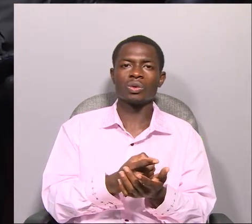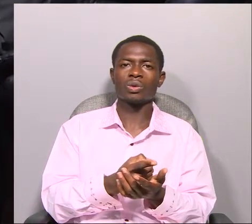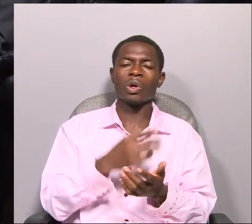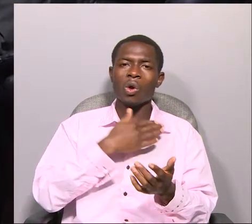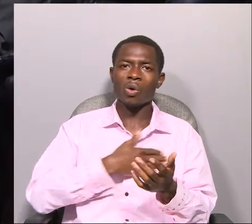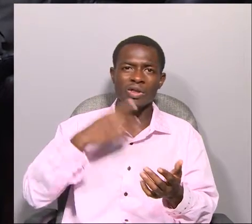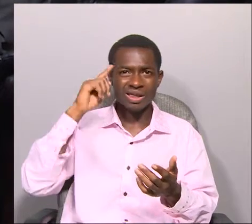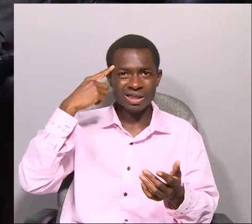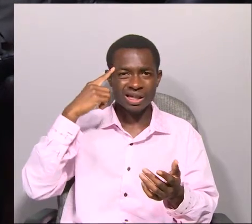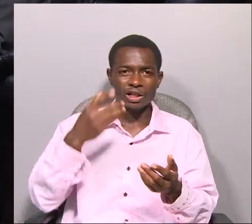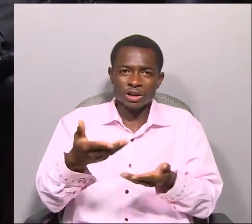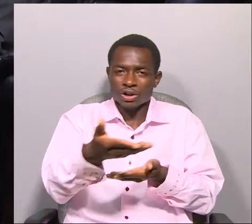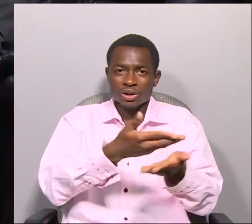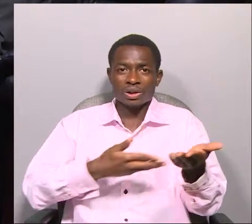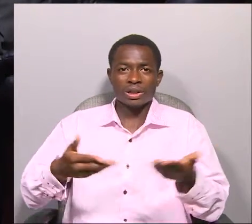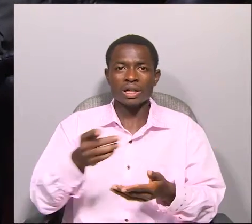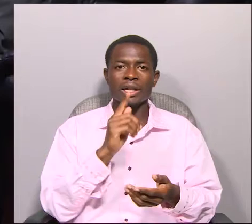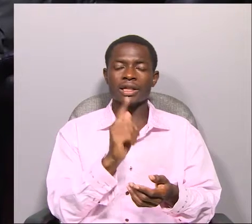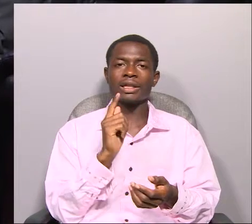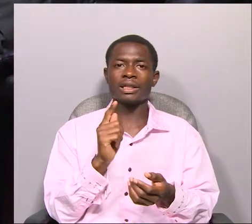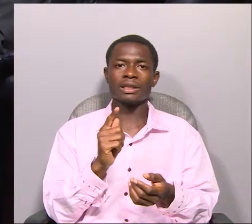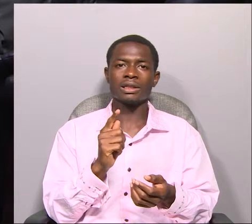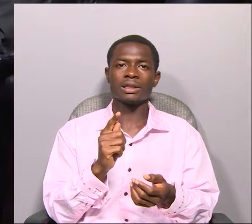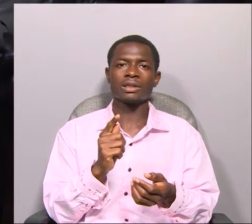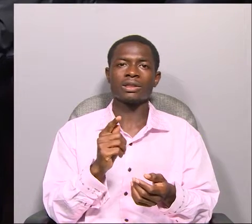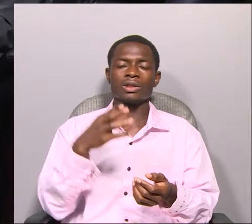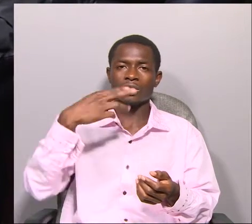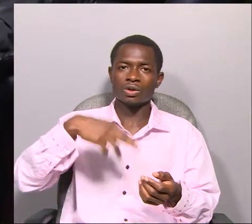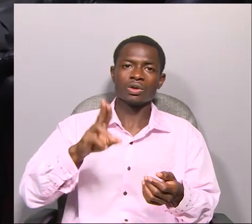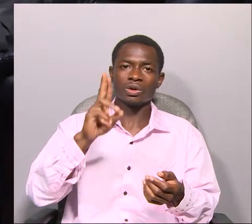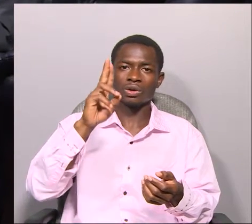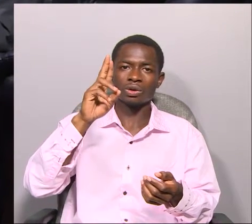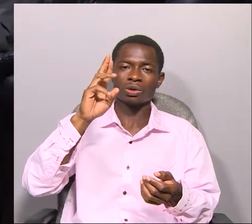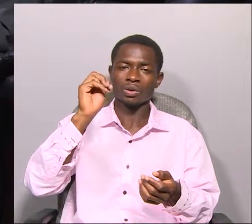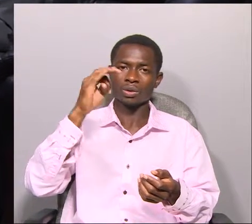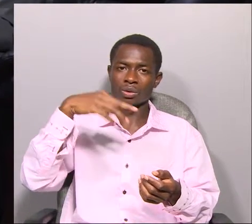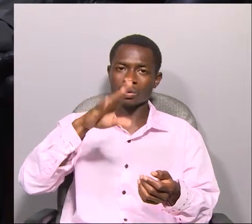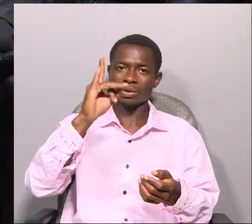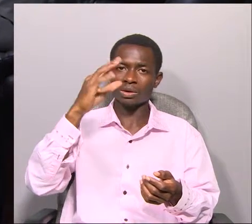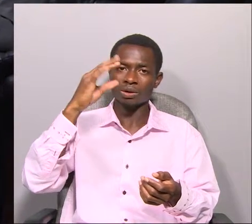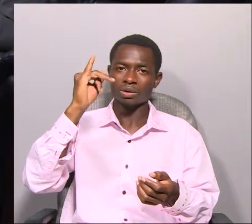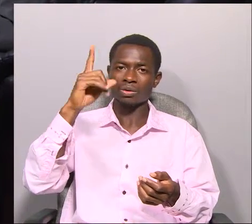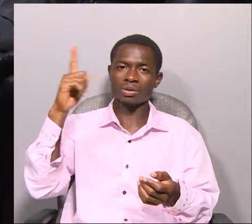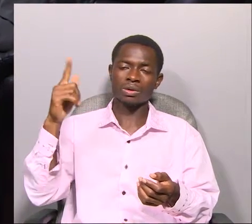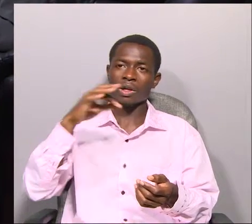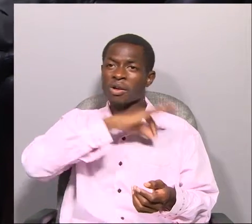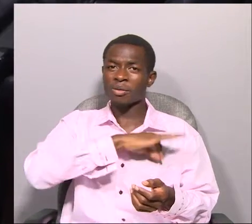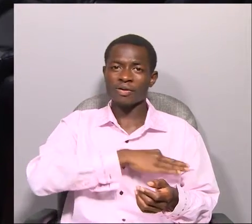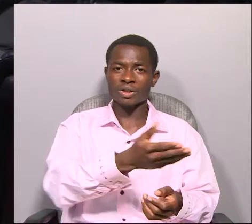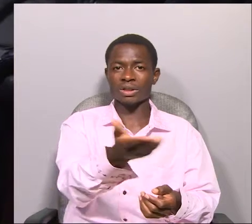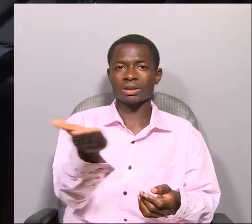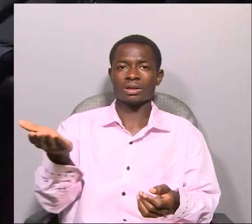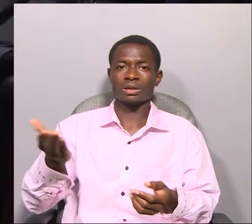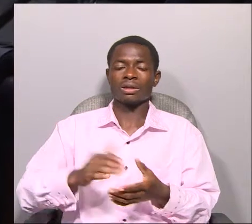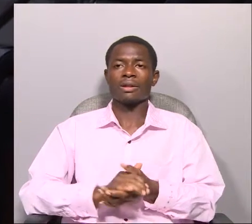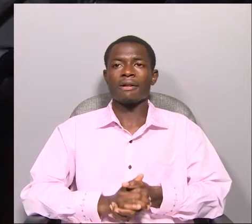But you see, due care should have been taken. True. But we will look at all those and see what needs to be done. But